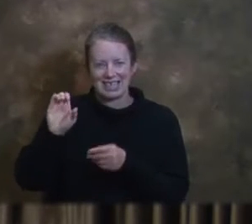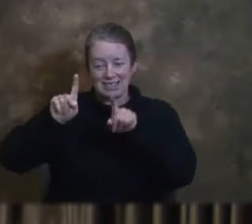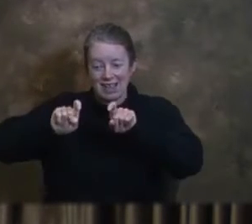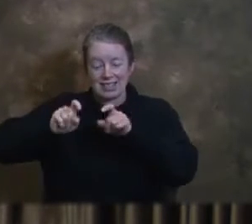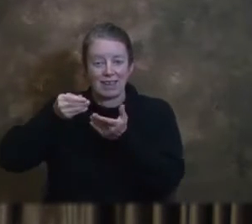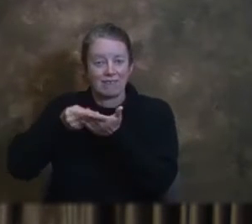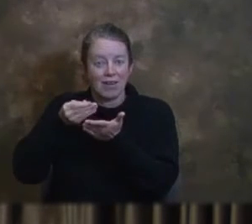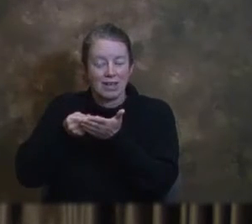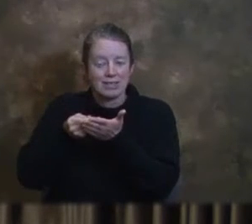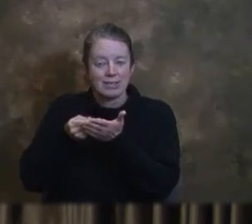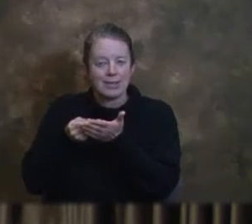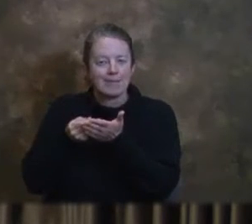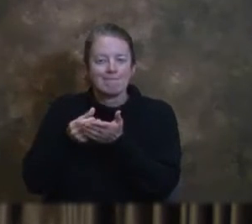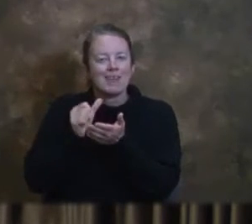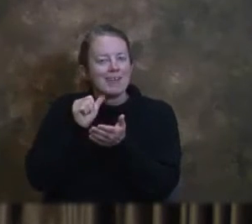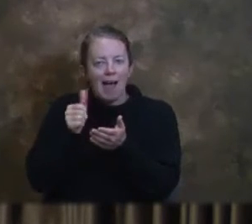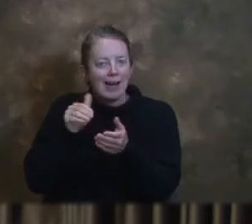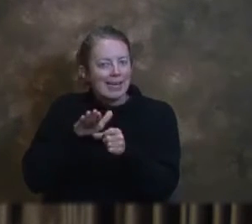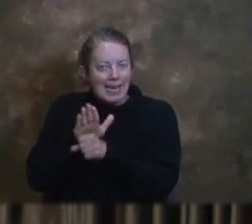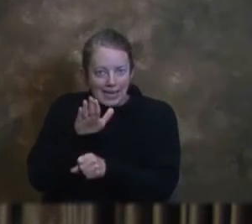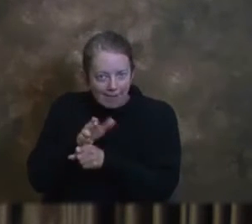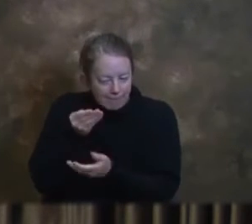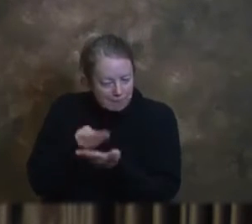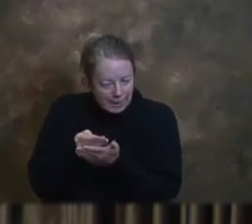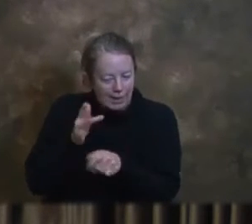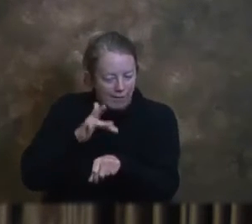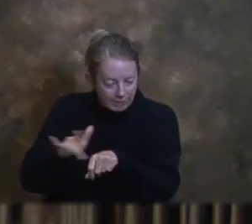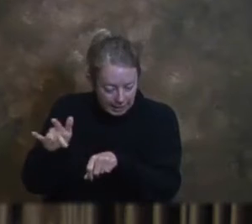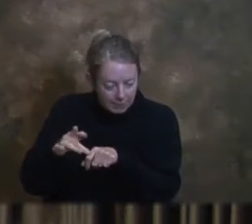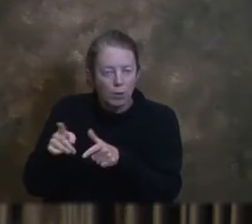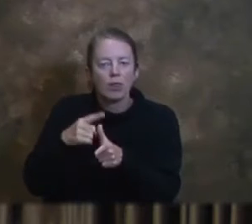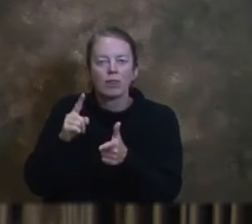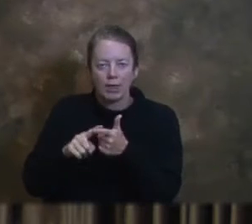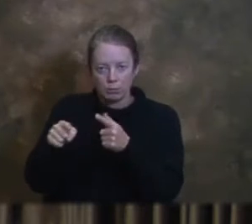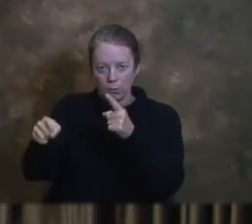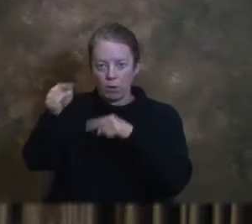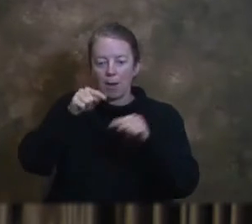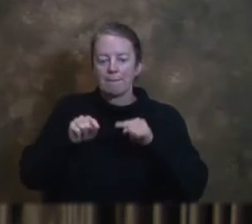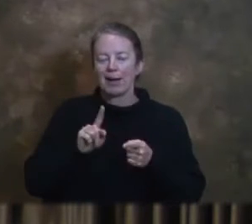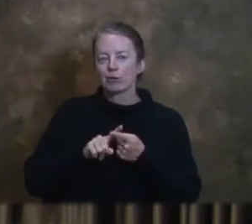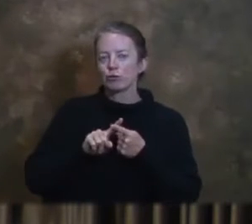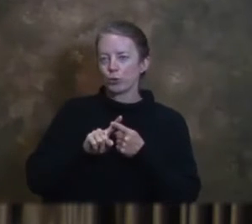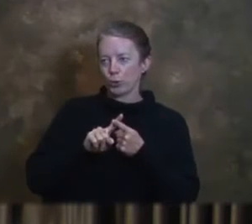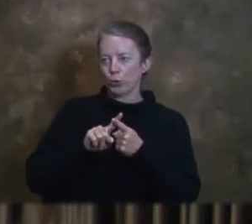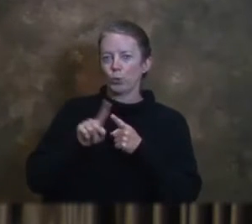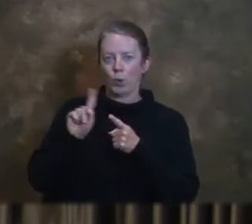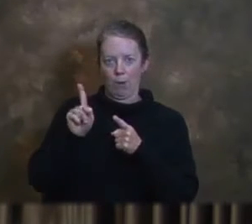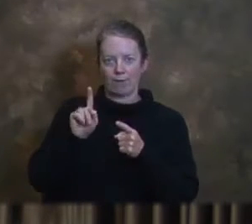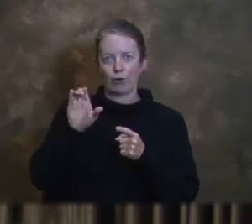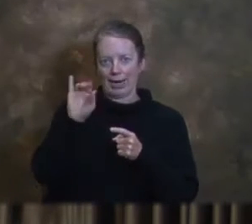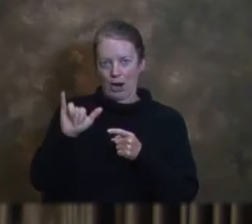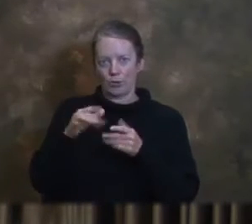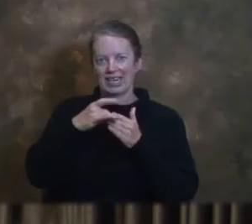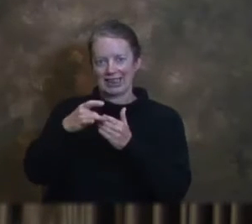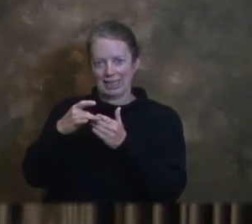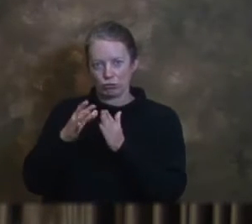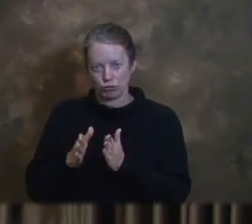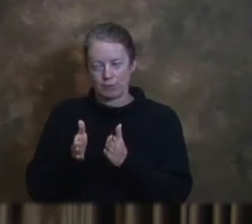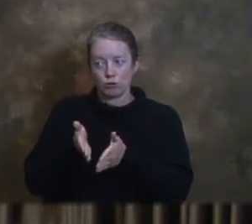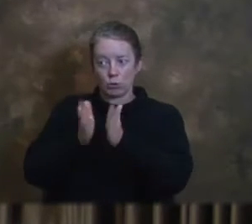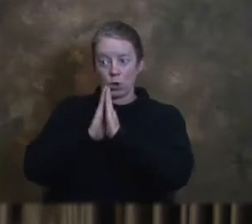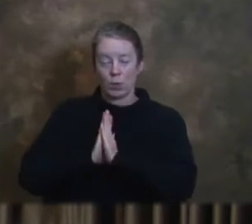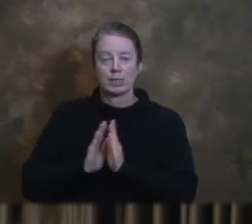cover any more, we would be coming back to Command Center where county leadership is to request